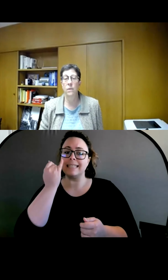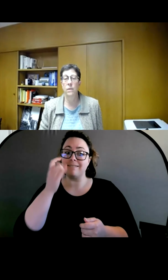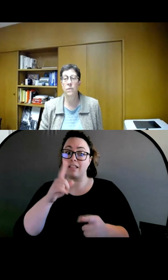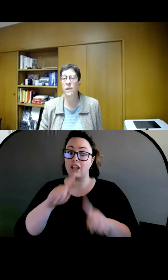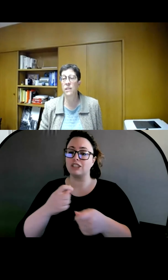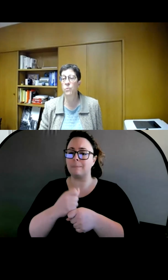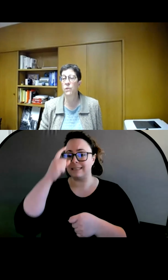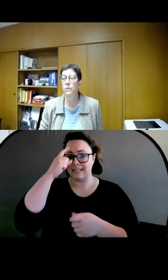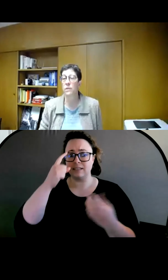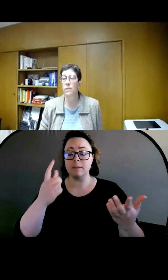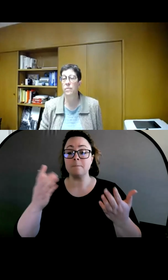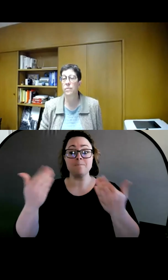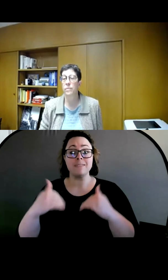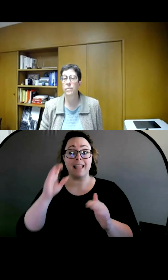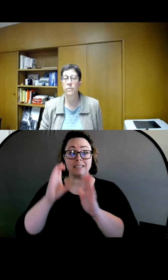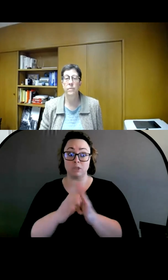right, what about this bruise?